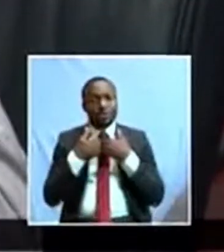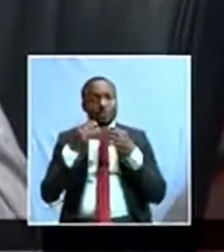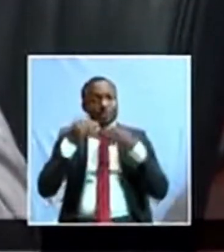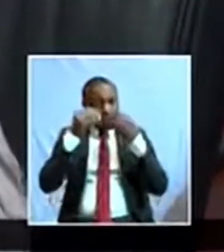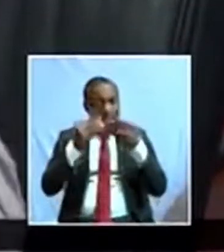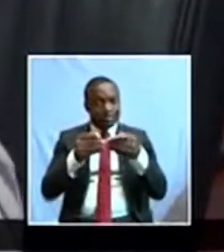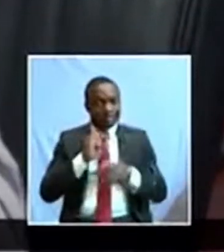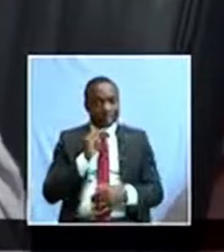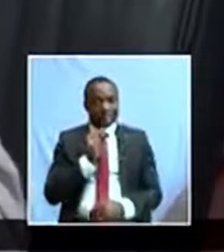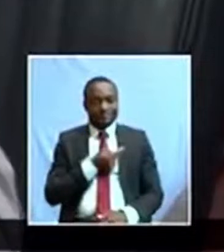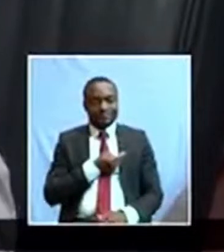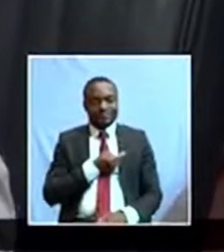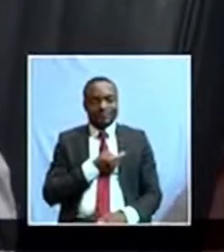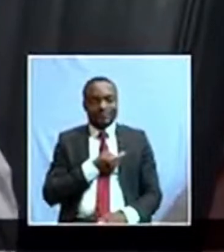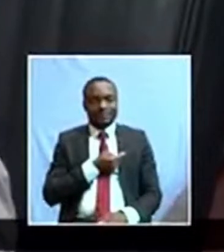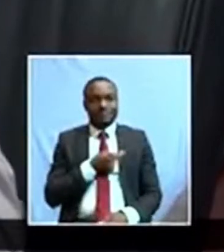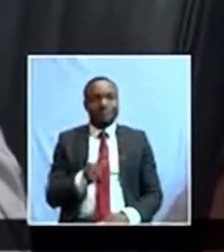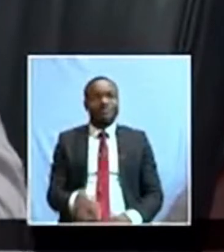us